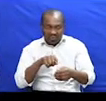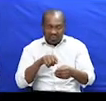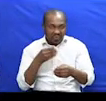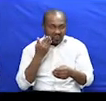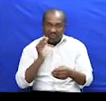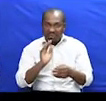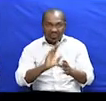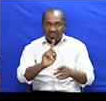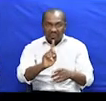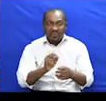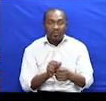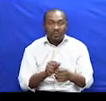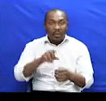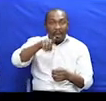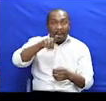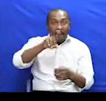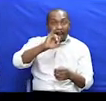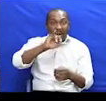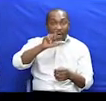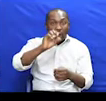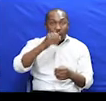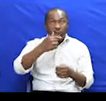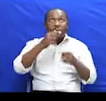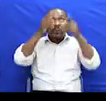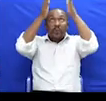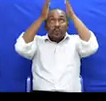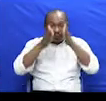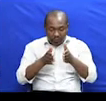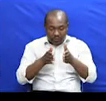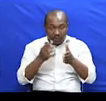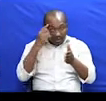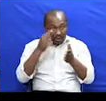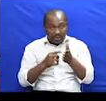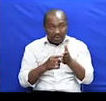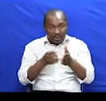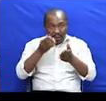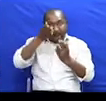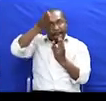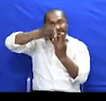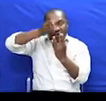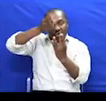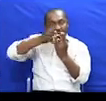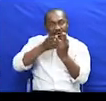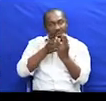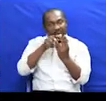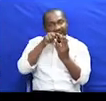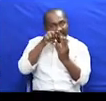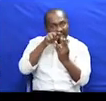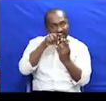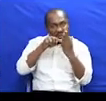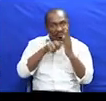pilot, you are approximating that between this volume, I'll be reaching the end point. That is when you start your